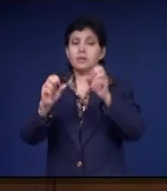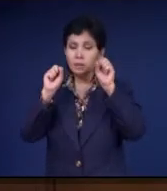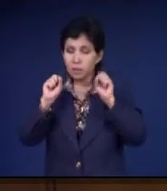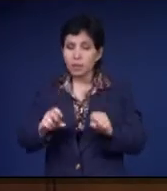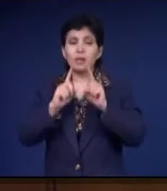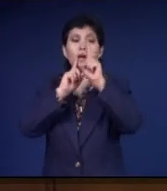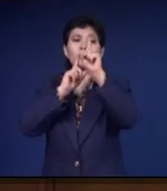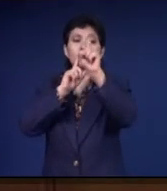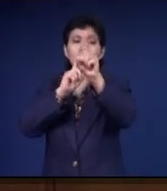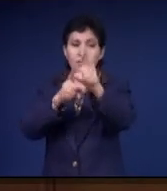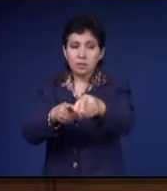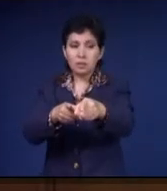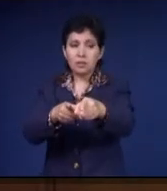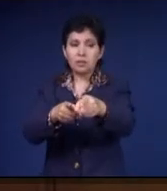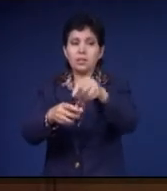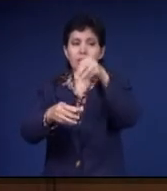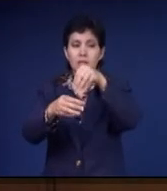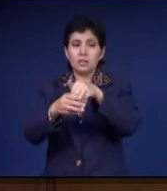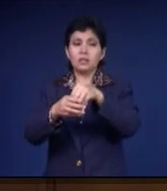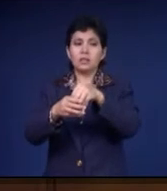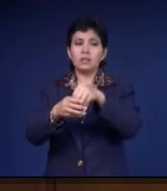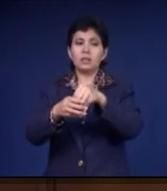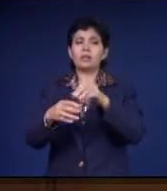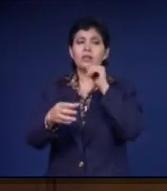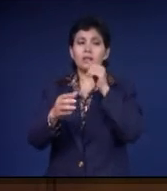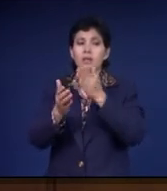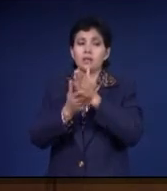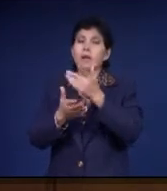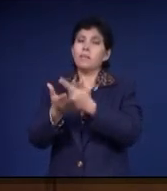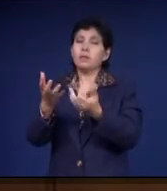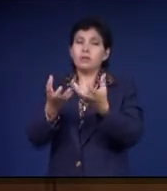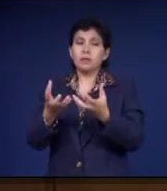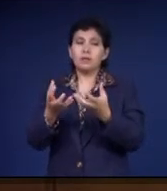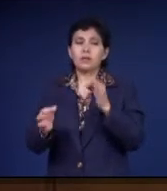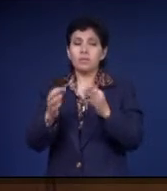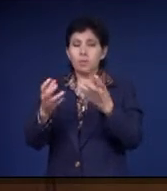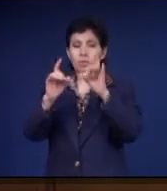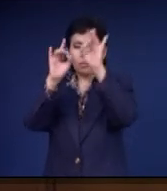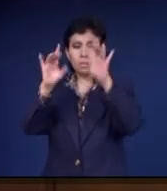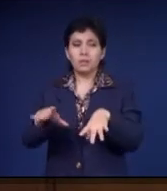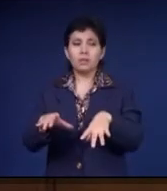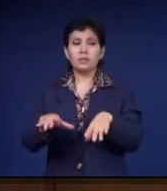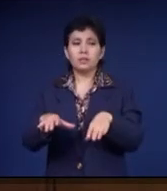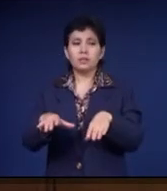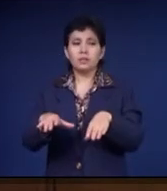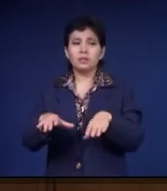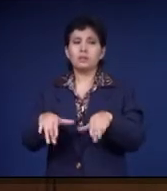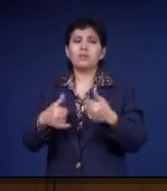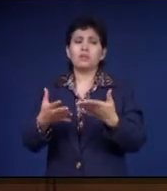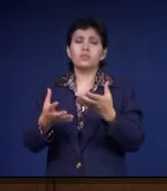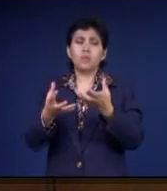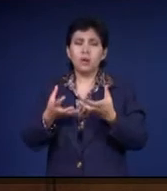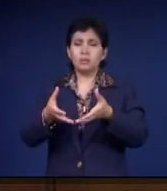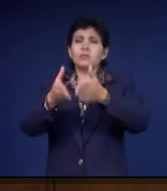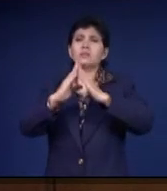answer in direct with what people want. Let's say if you want to test helping behavior, of course,